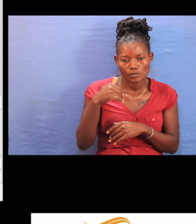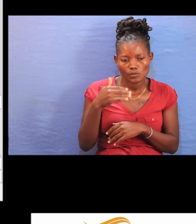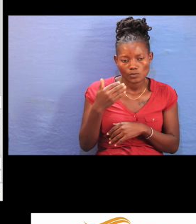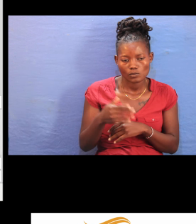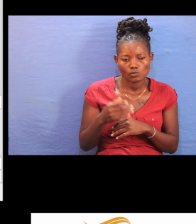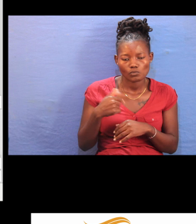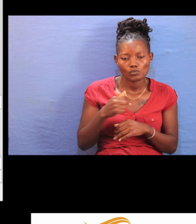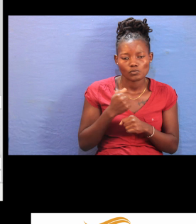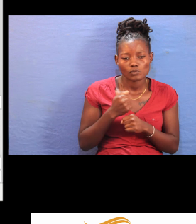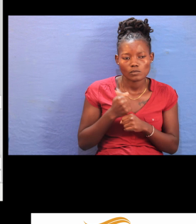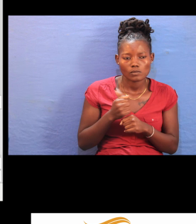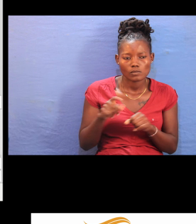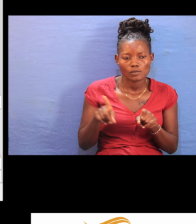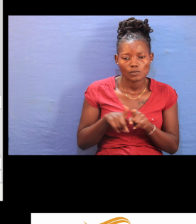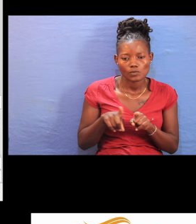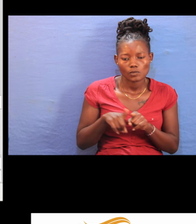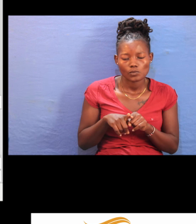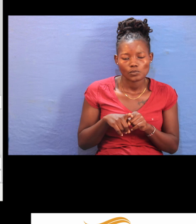reduce our,